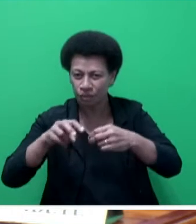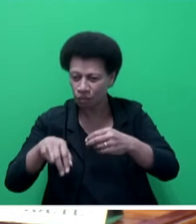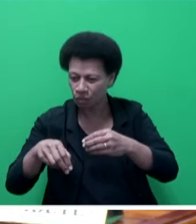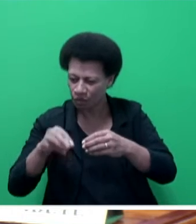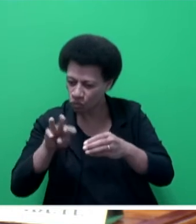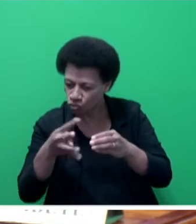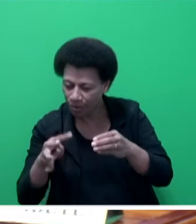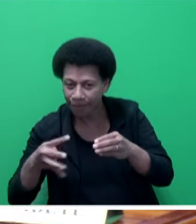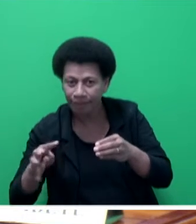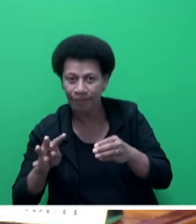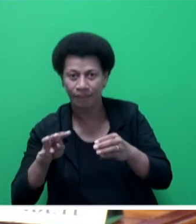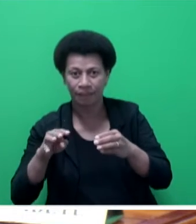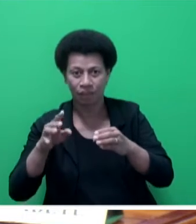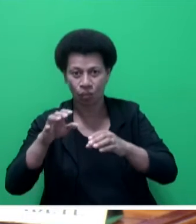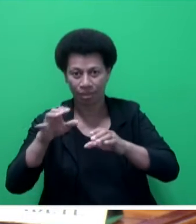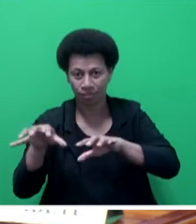of course